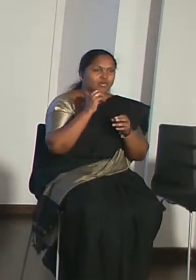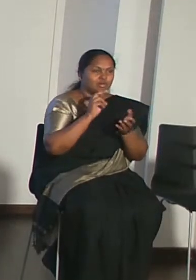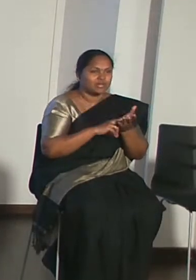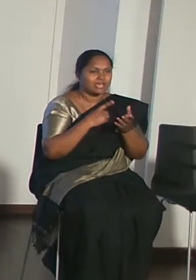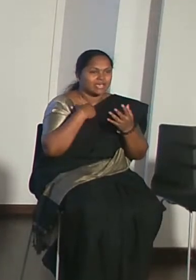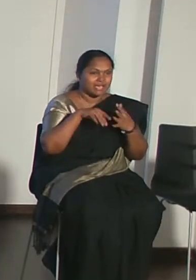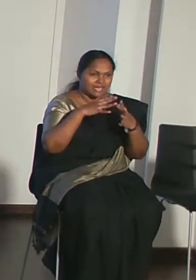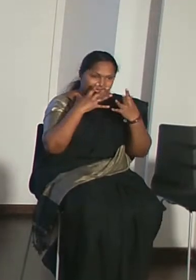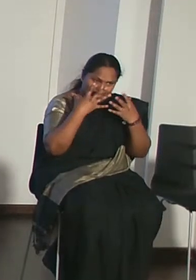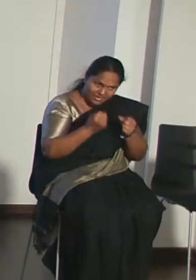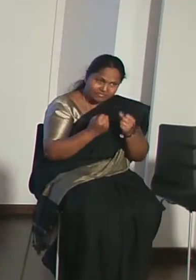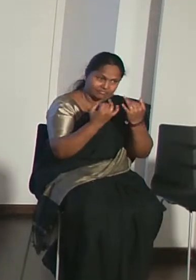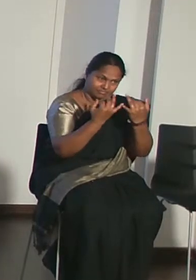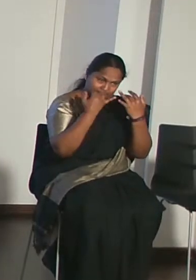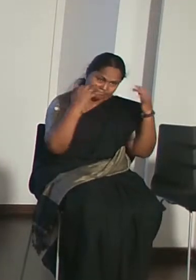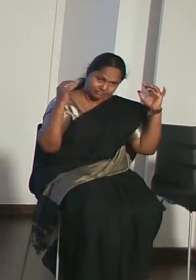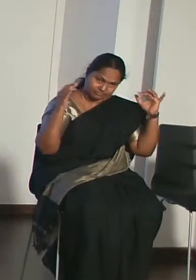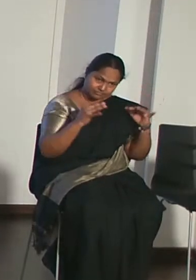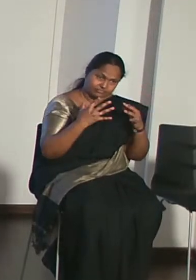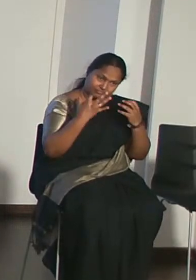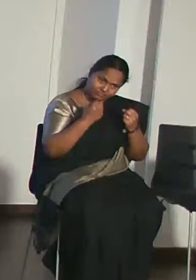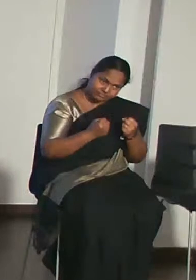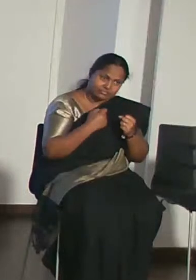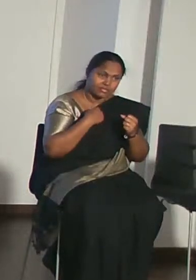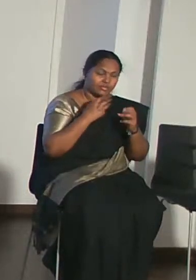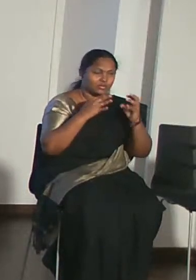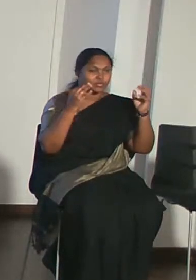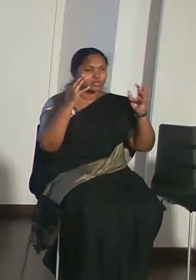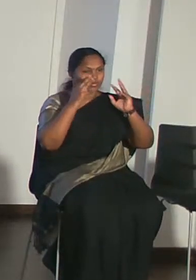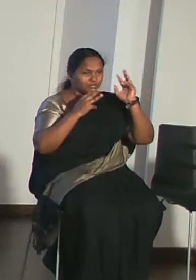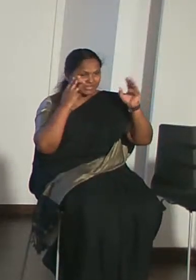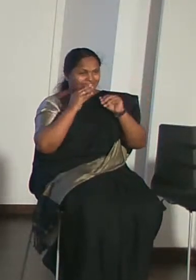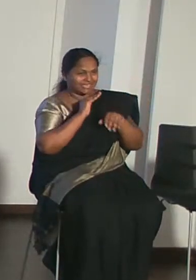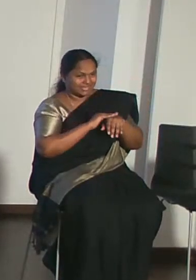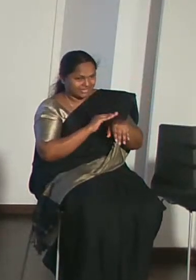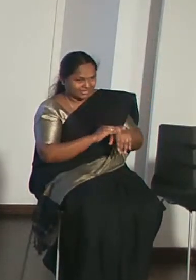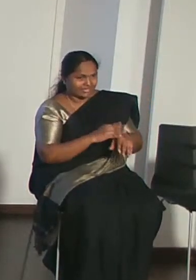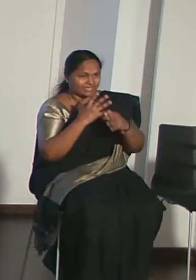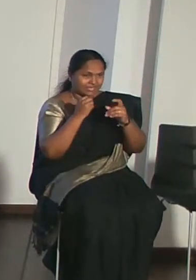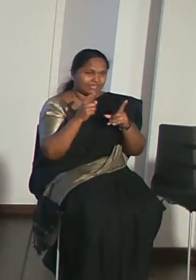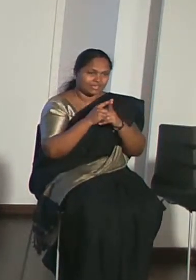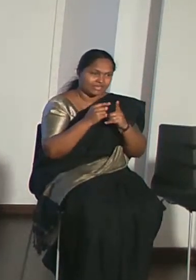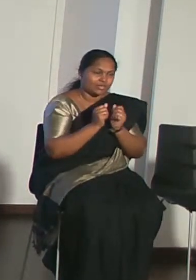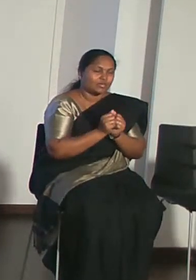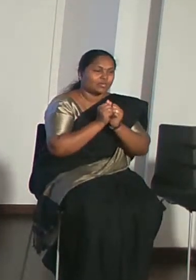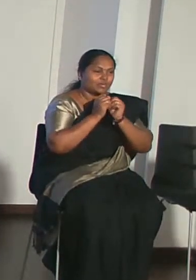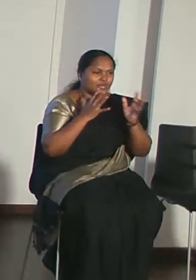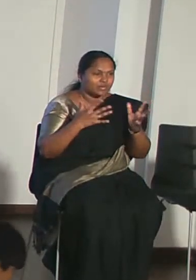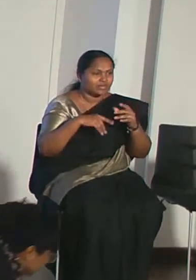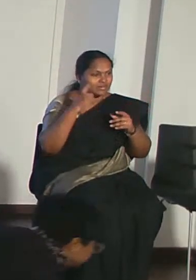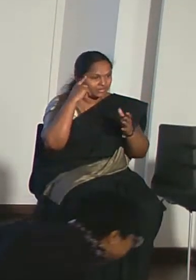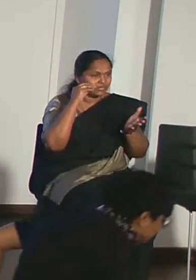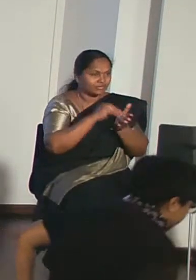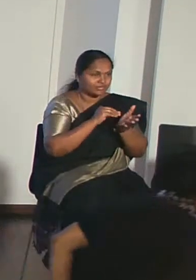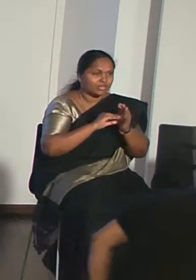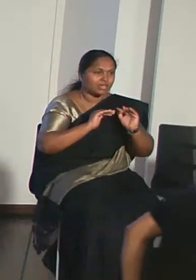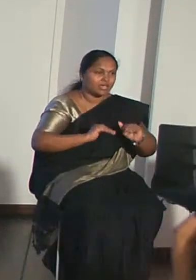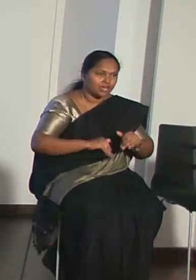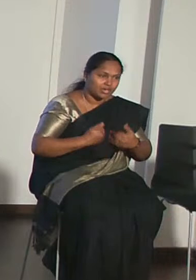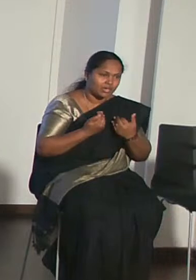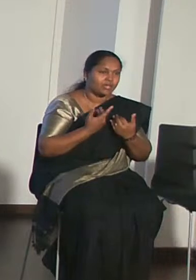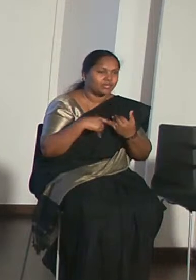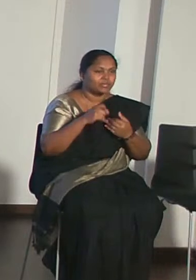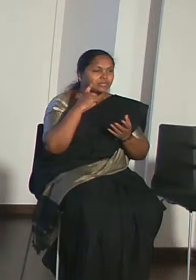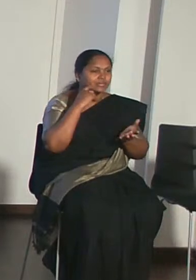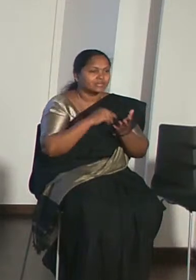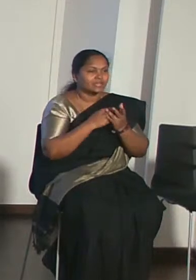the audience comes in, because so much of what is experienced in what we put out there is based on how audience are